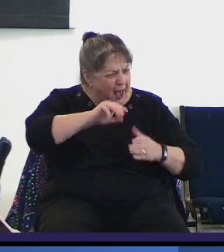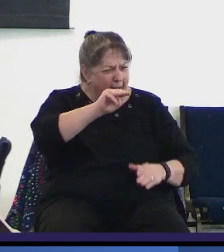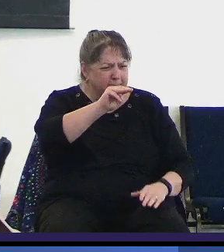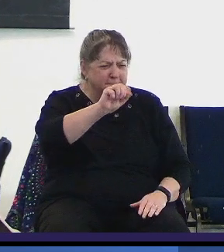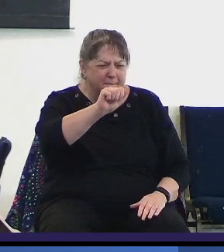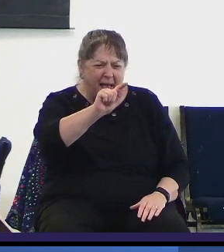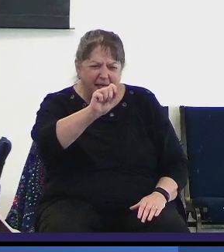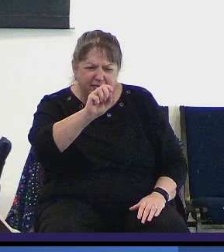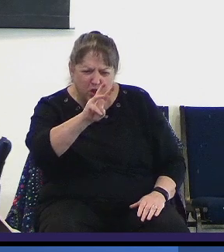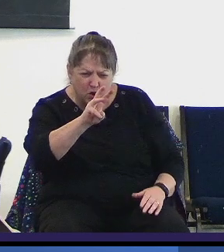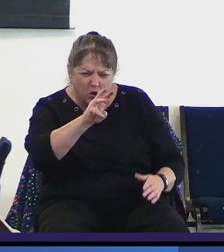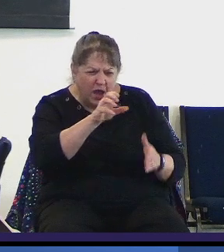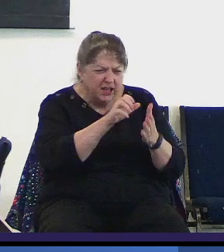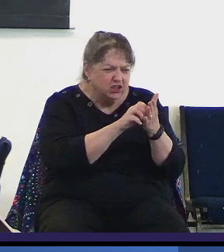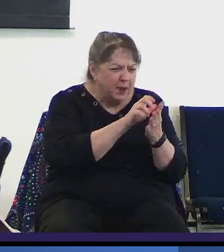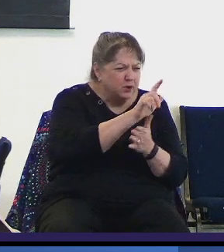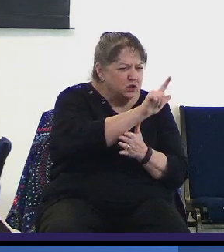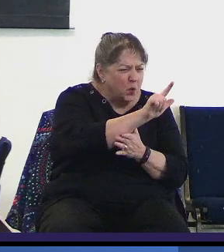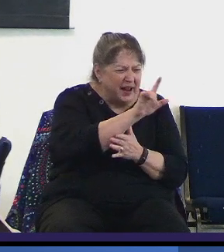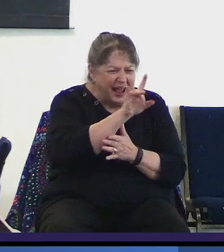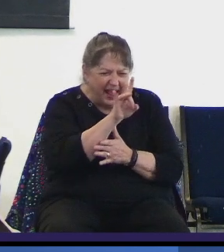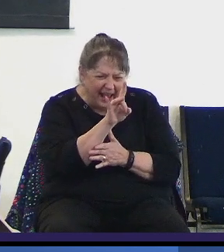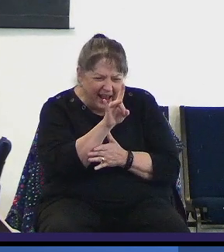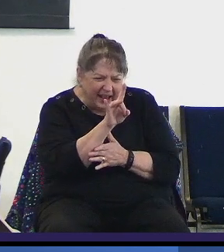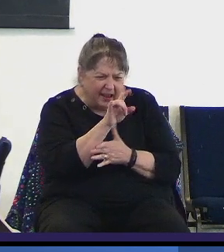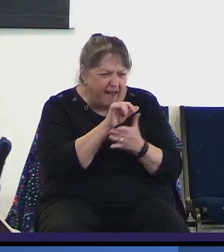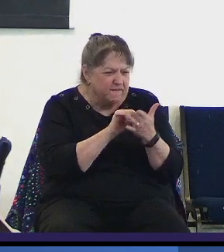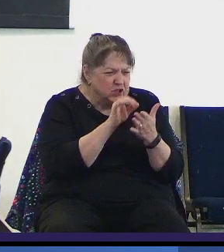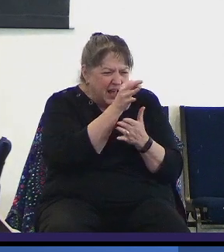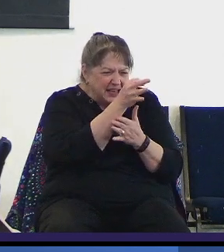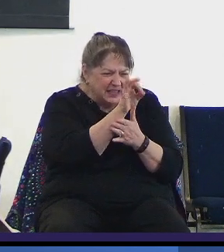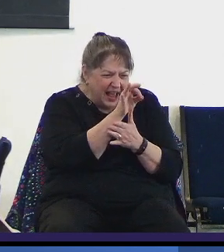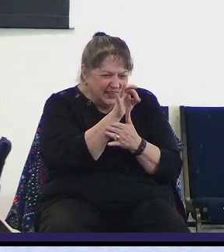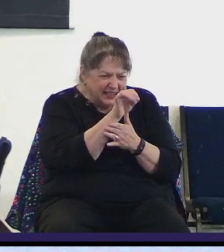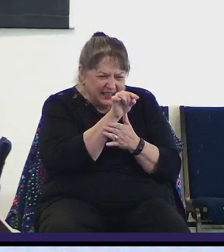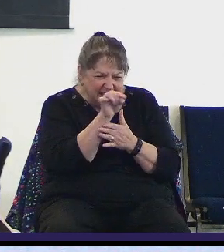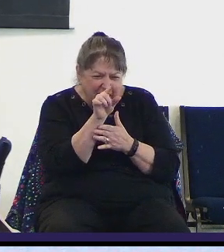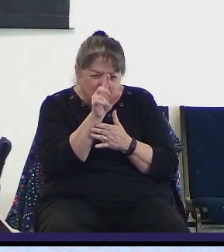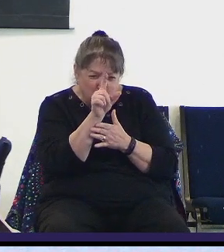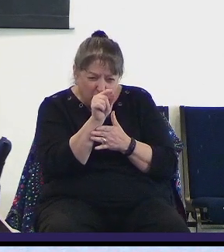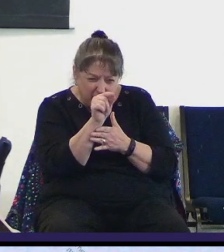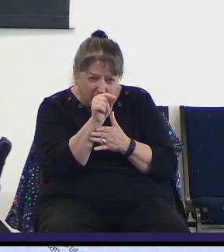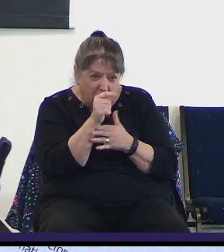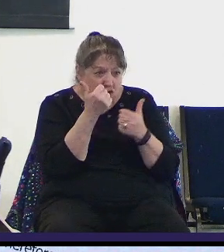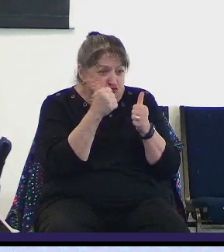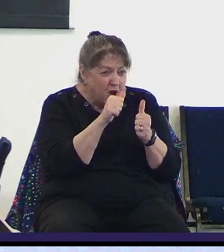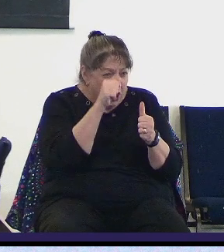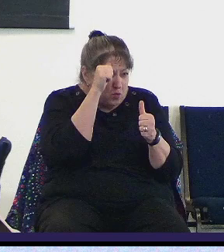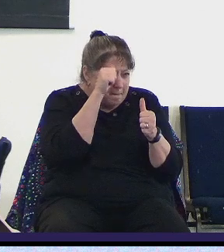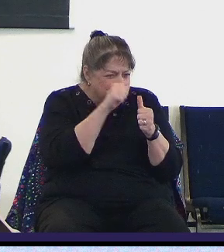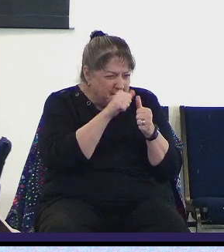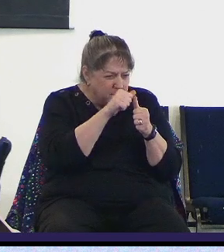Matthew 28:19-20. These are our verse. These are the two memory verses for this new year.